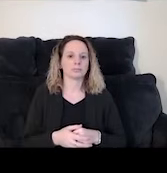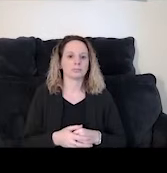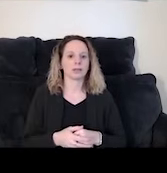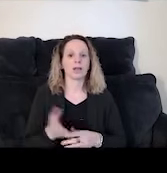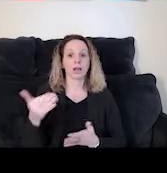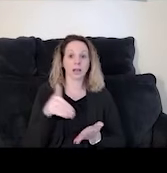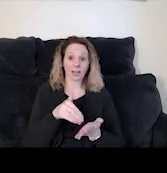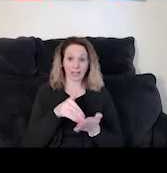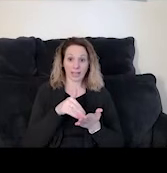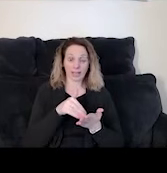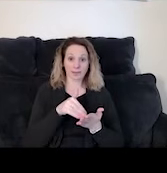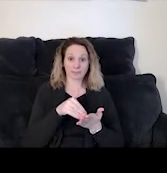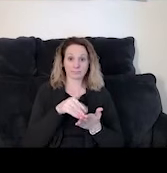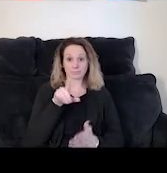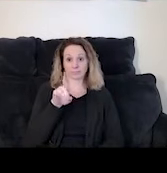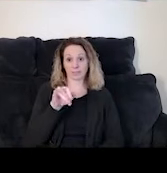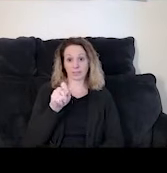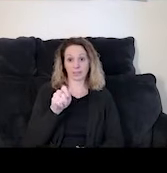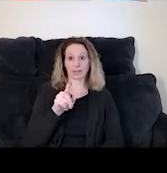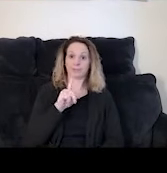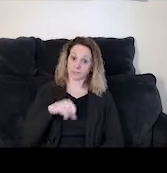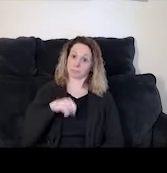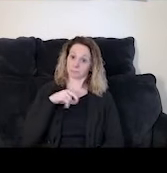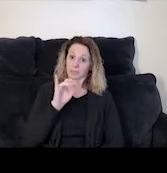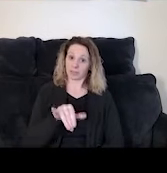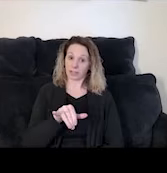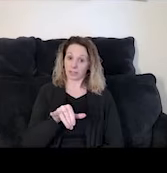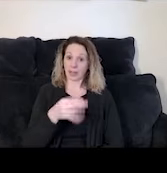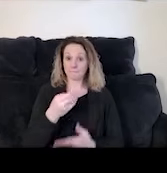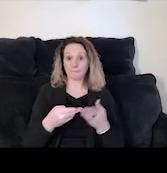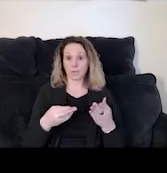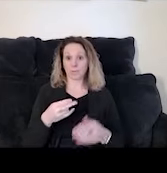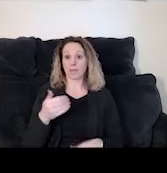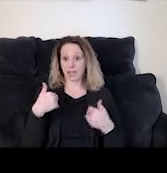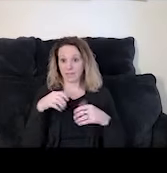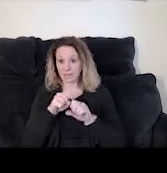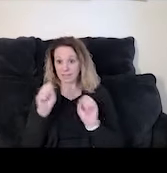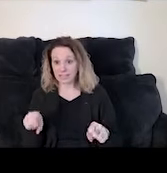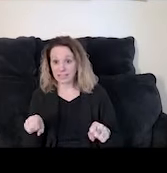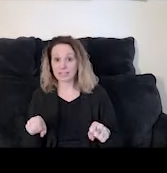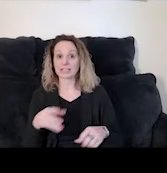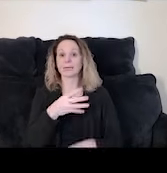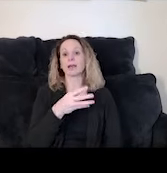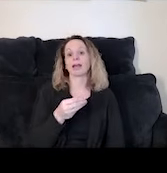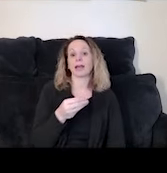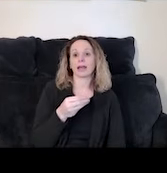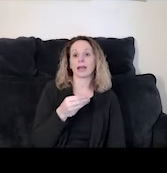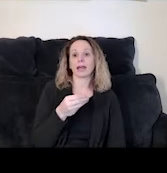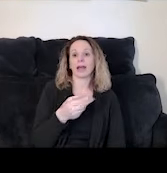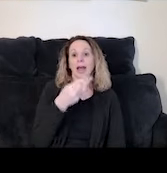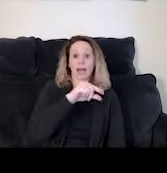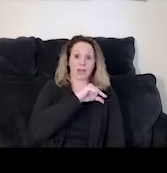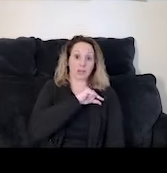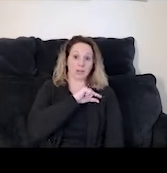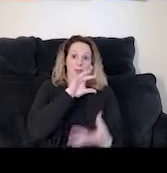Again, looking at our data, which we're really proud of, both the fact that we have it through our system, as well as the high quality marks